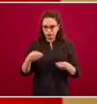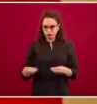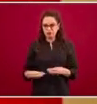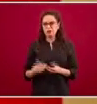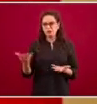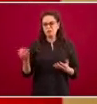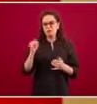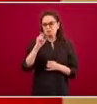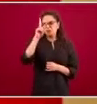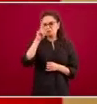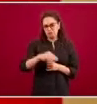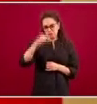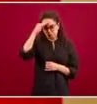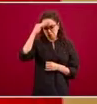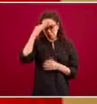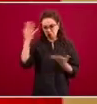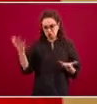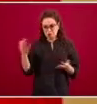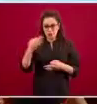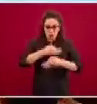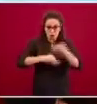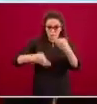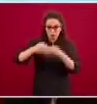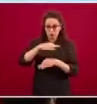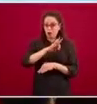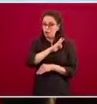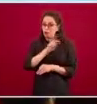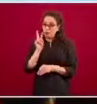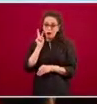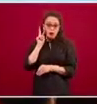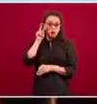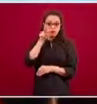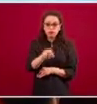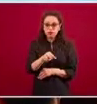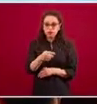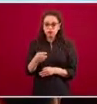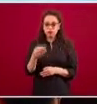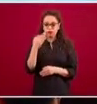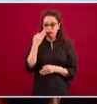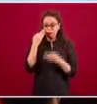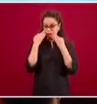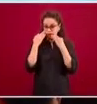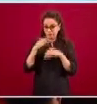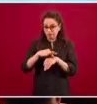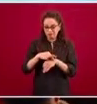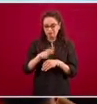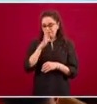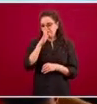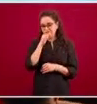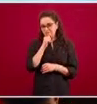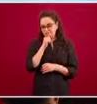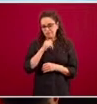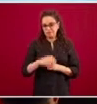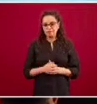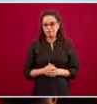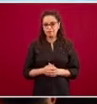everything can be observed directly. And that is incorrect.